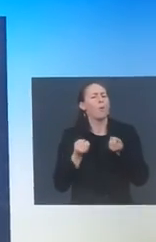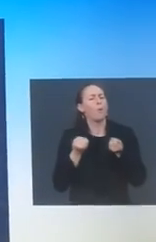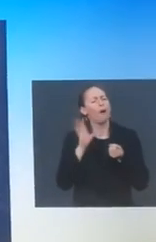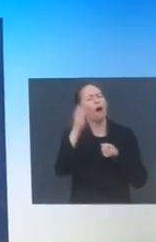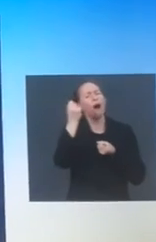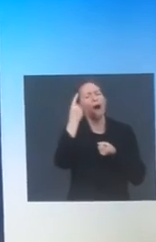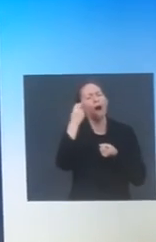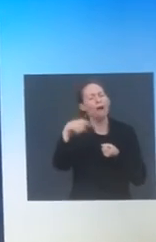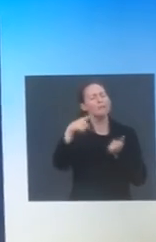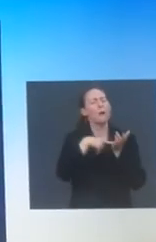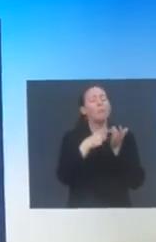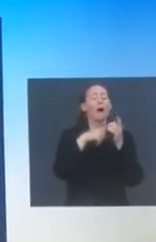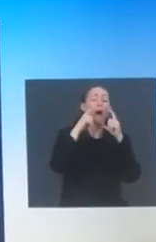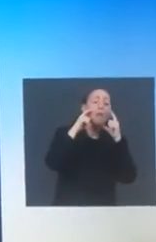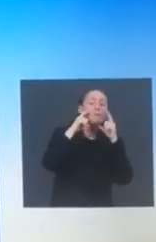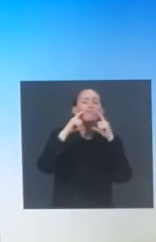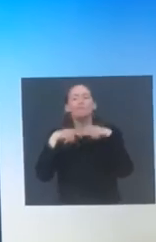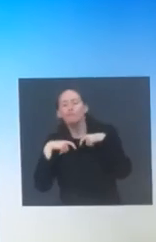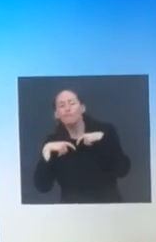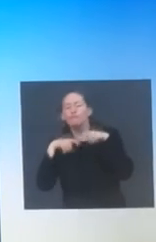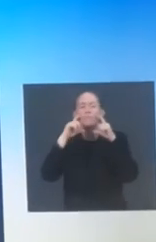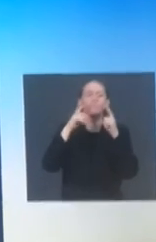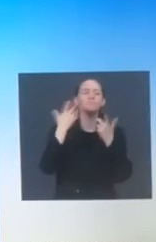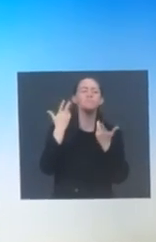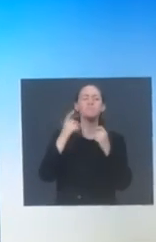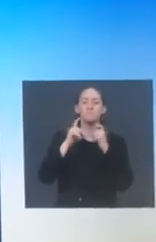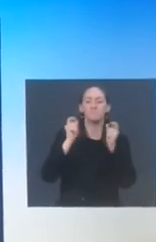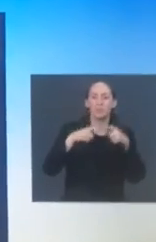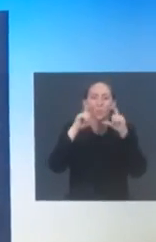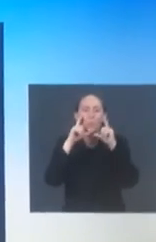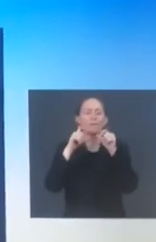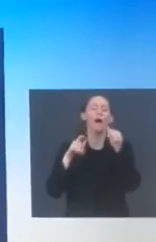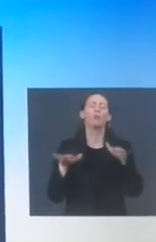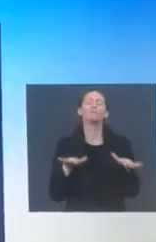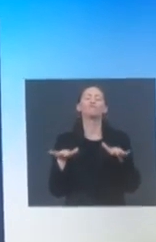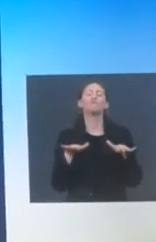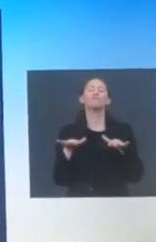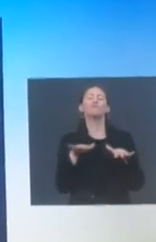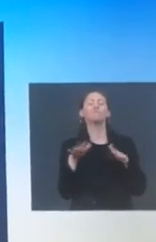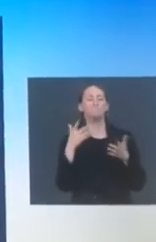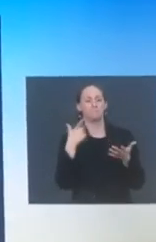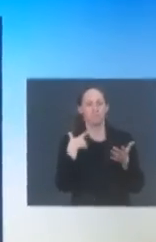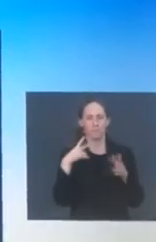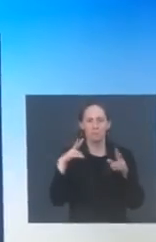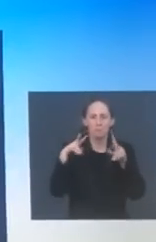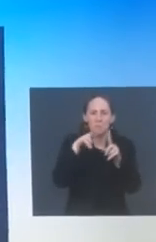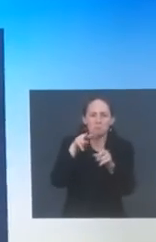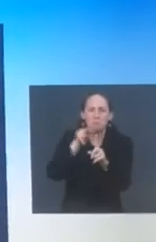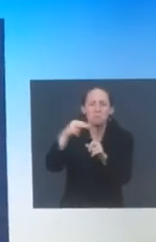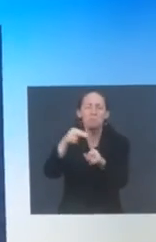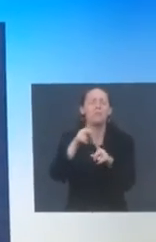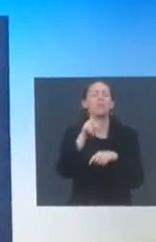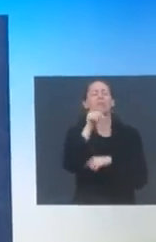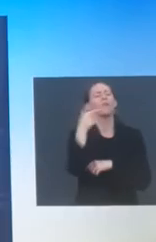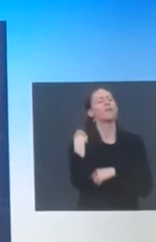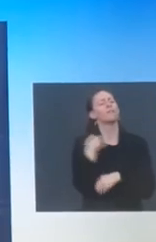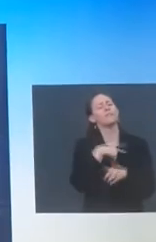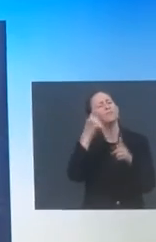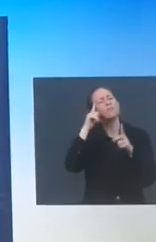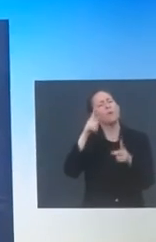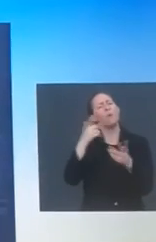quickly as we should. But I don't think we should lose the forest through the trees here, and that our objective here is to get more people